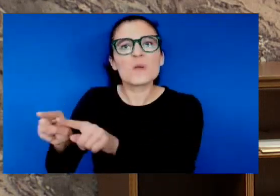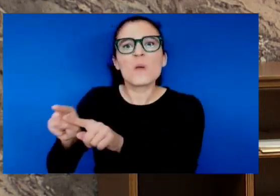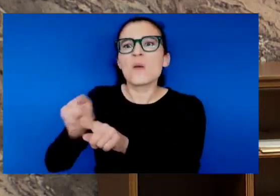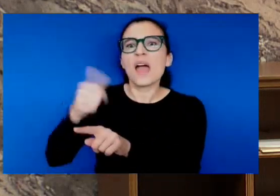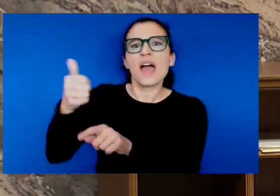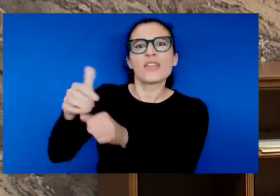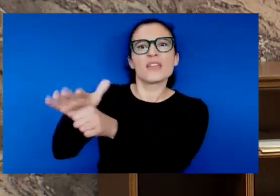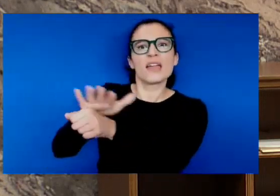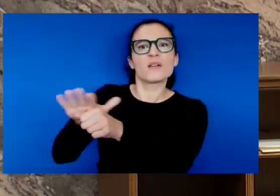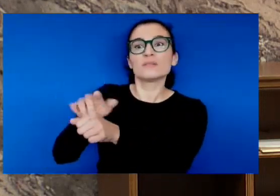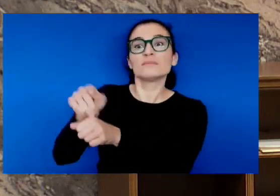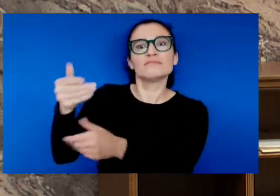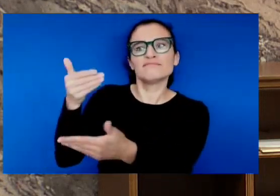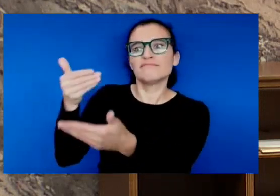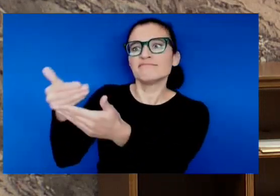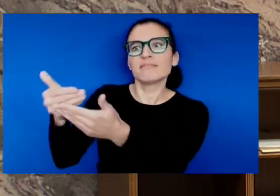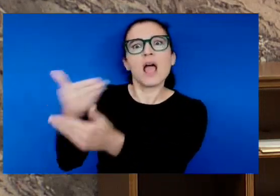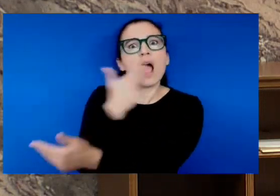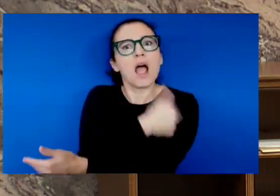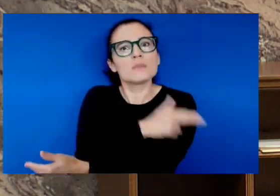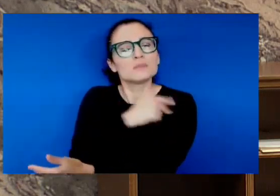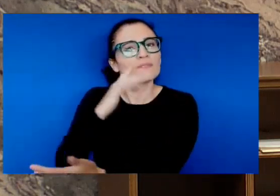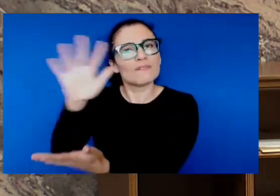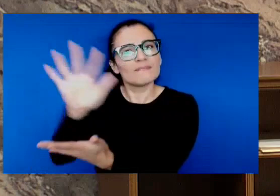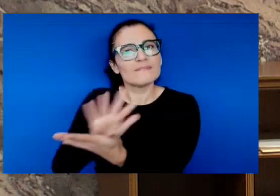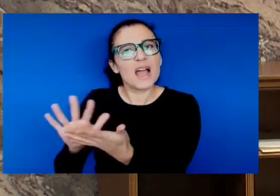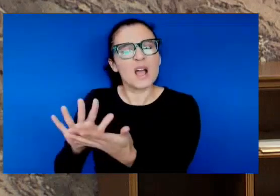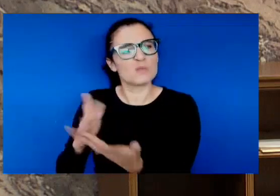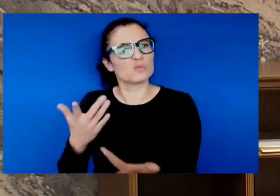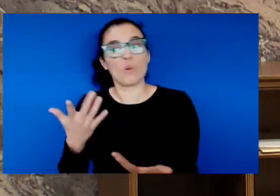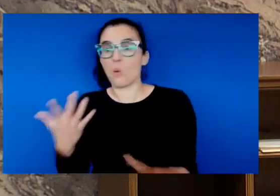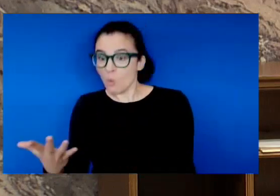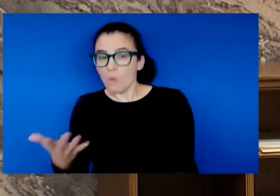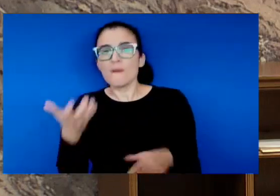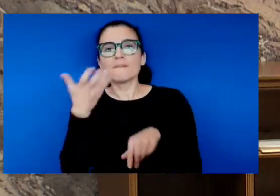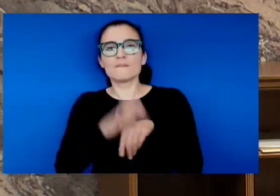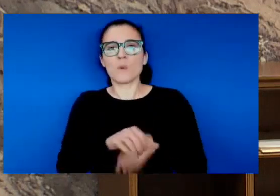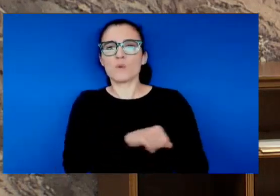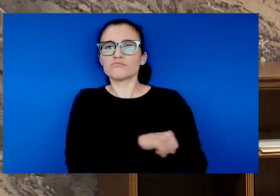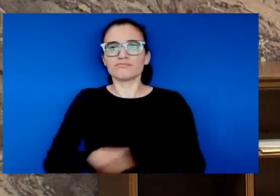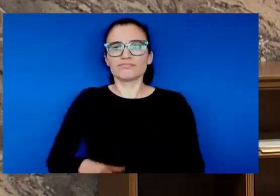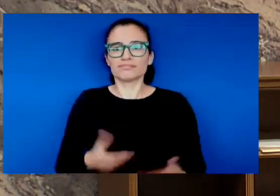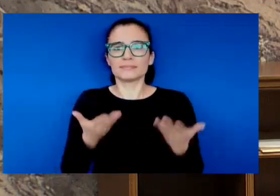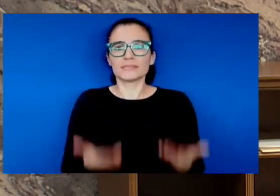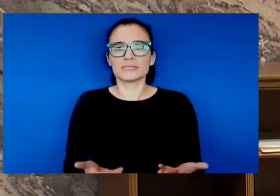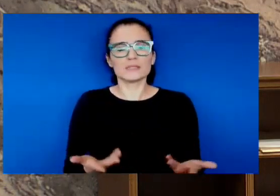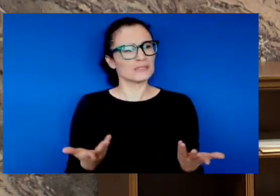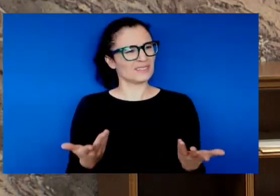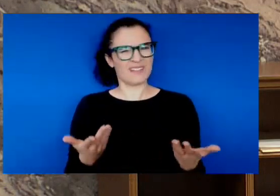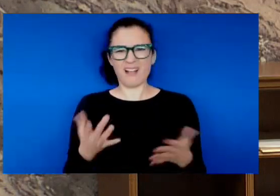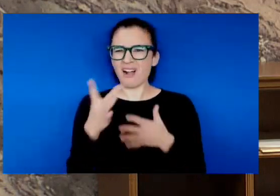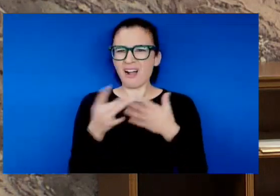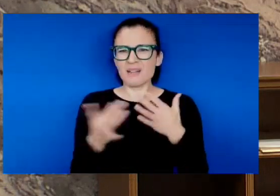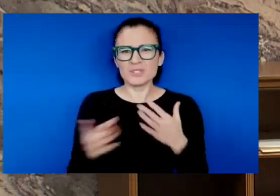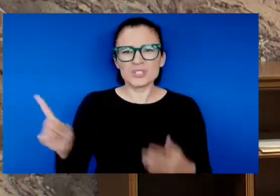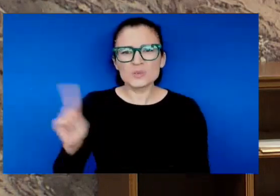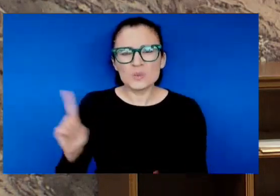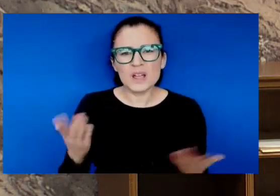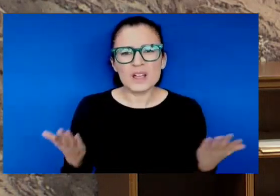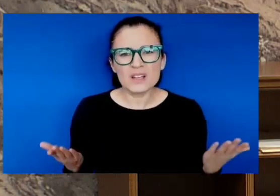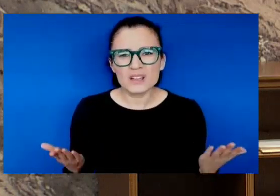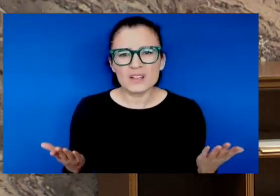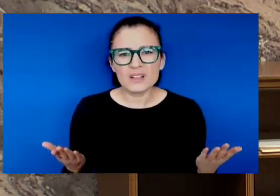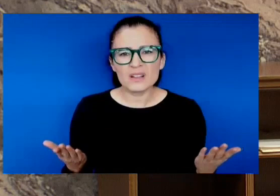surgery without having any alternatives is really scary. It really makes you think twice about where you're living and the health care here," end